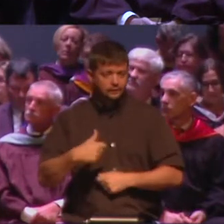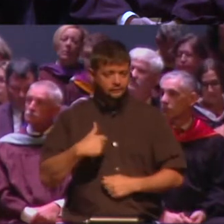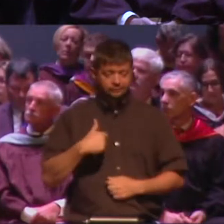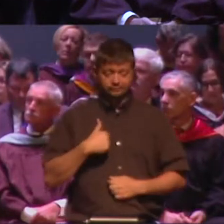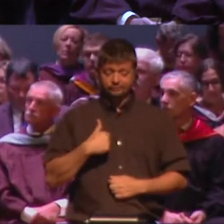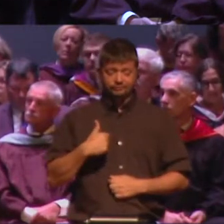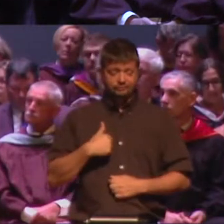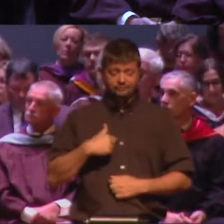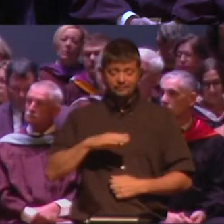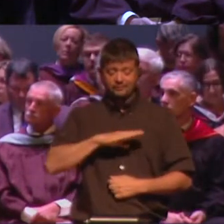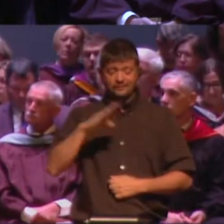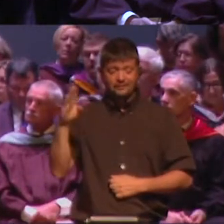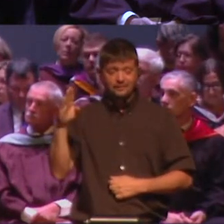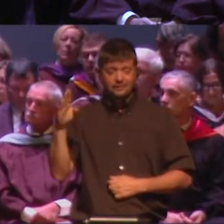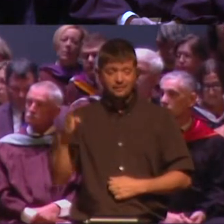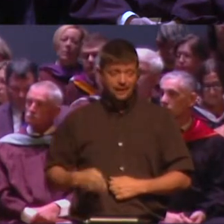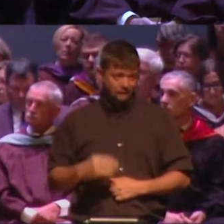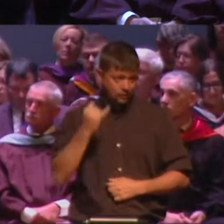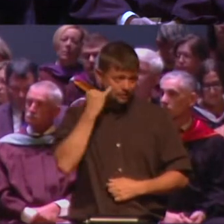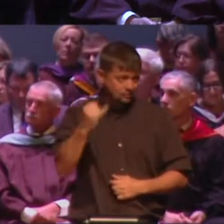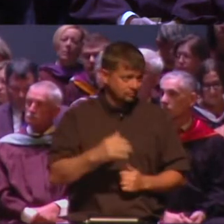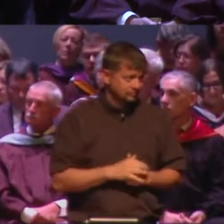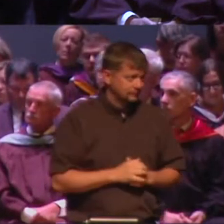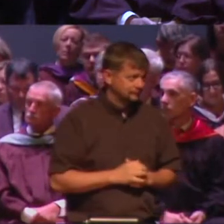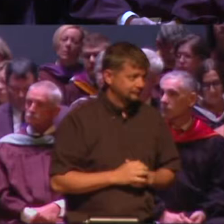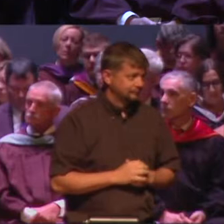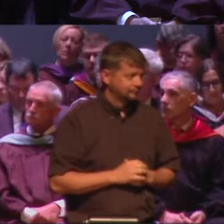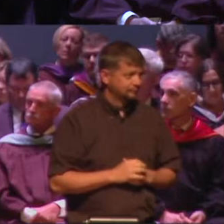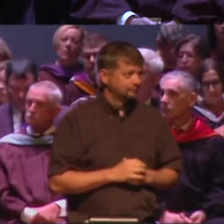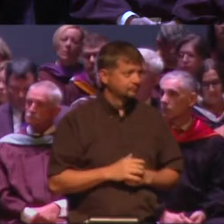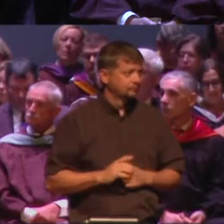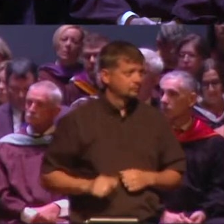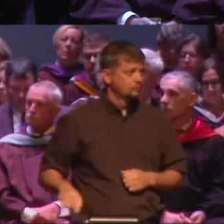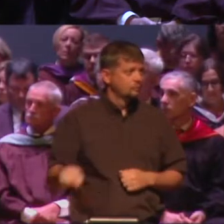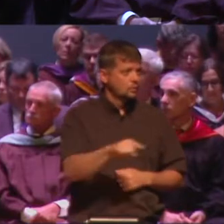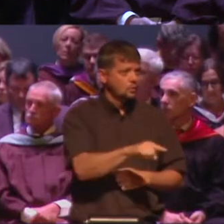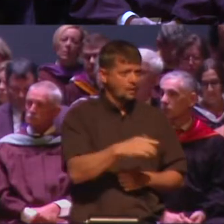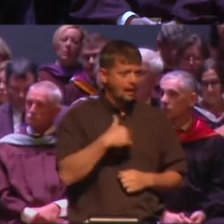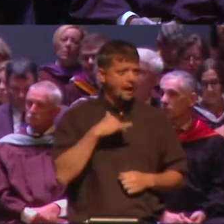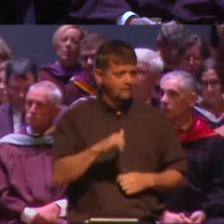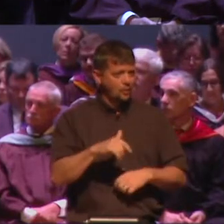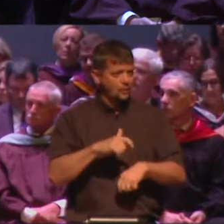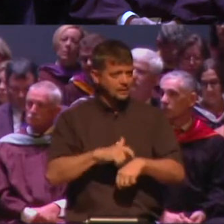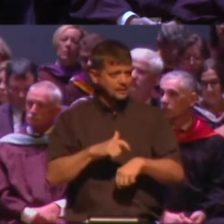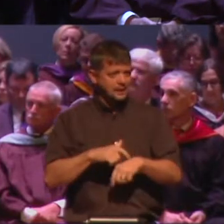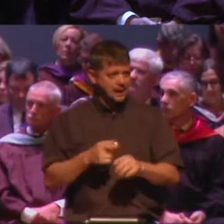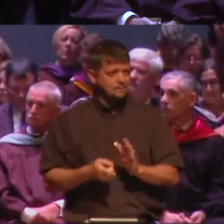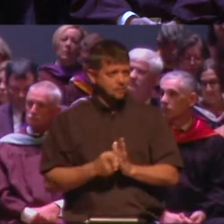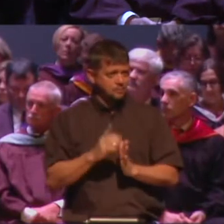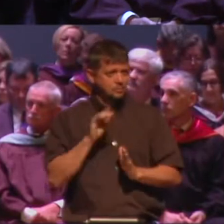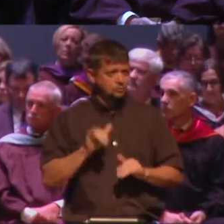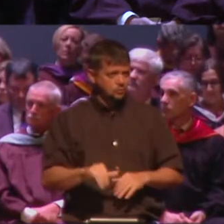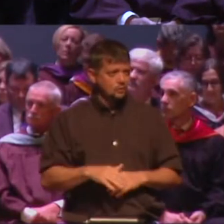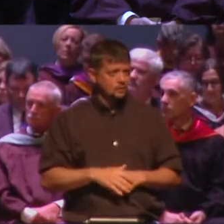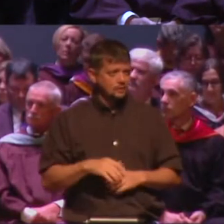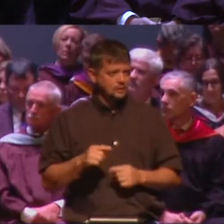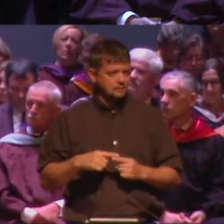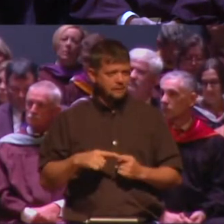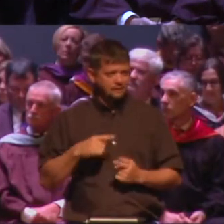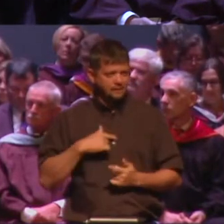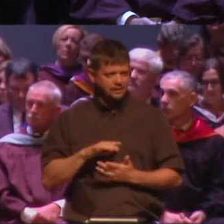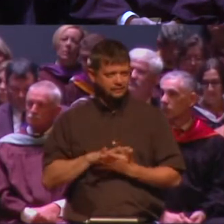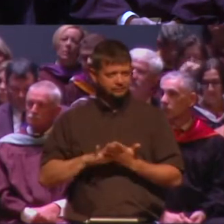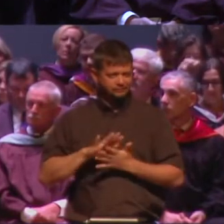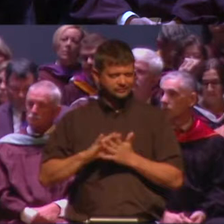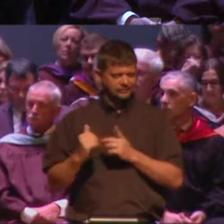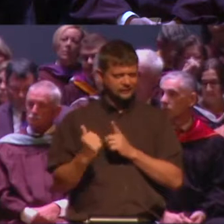never, ever imagined. You'll have those moments as well. They are disguised often as a